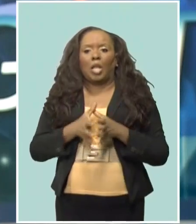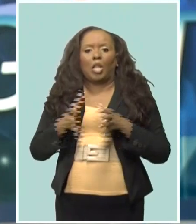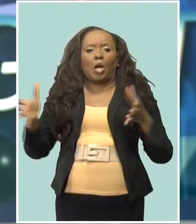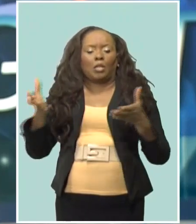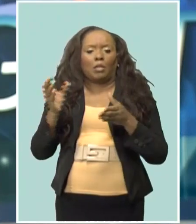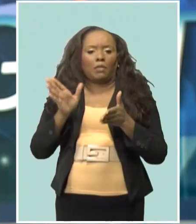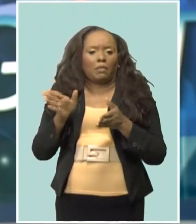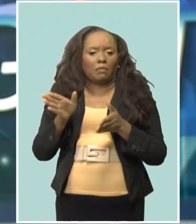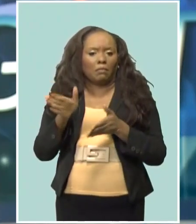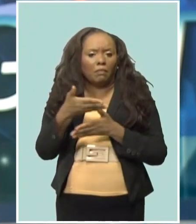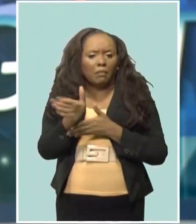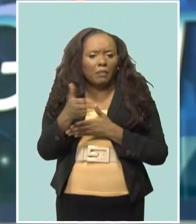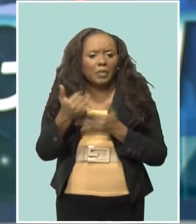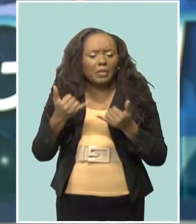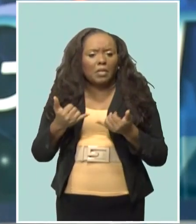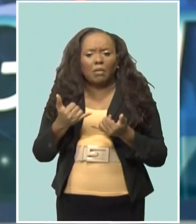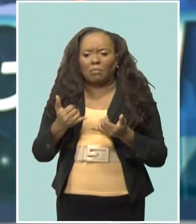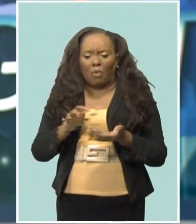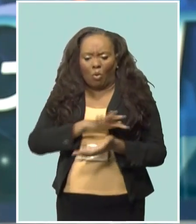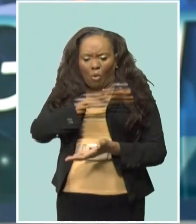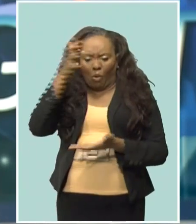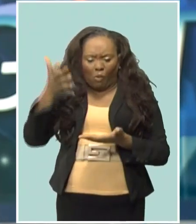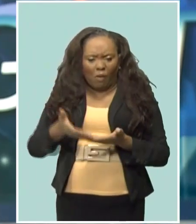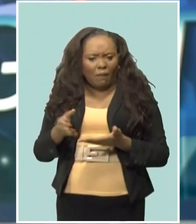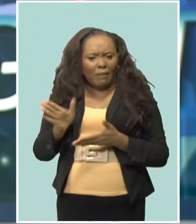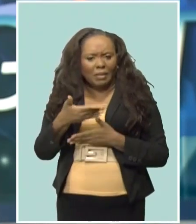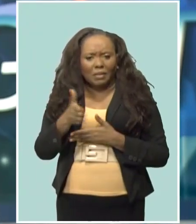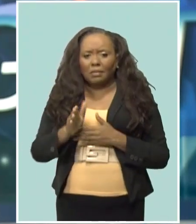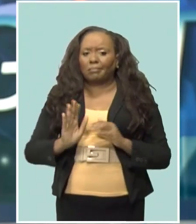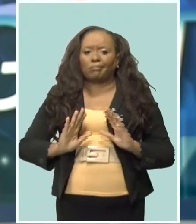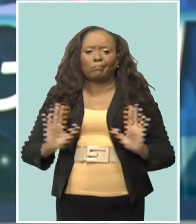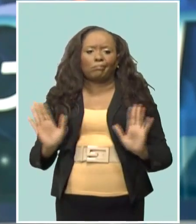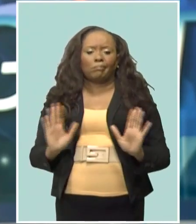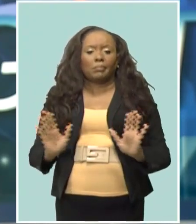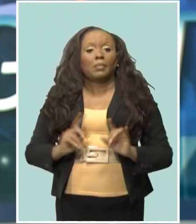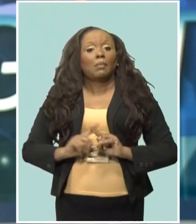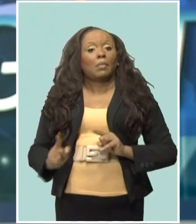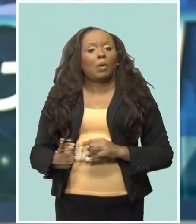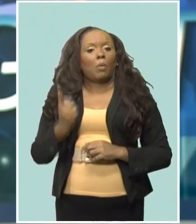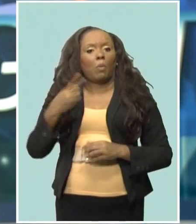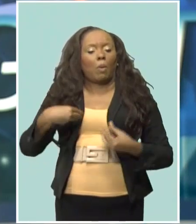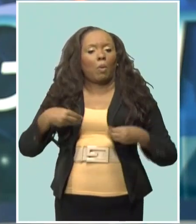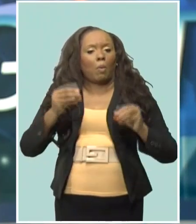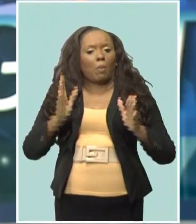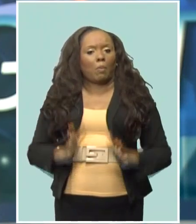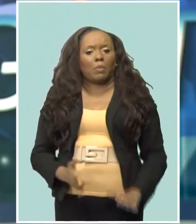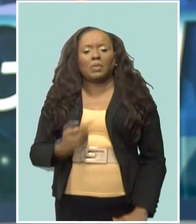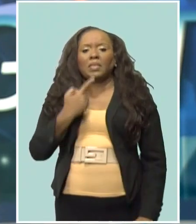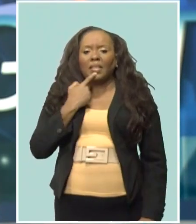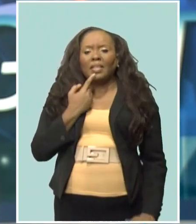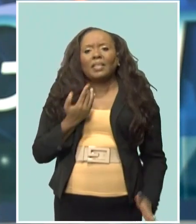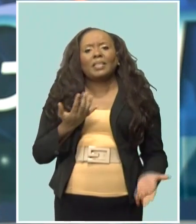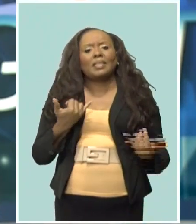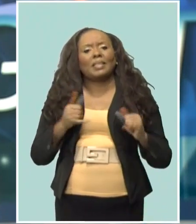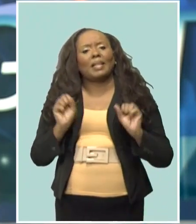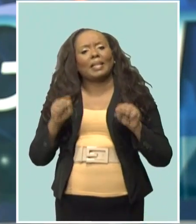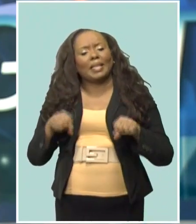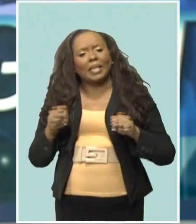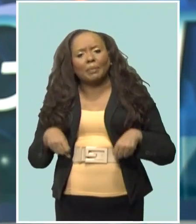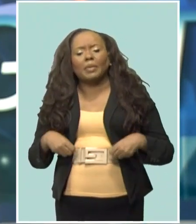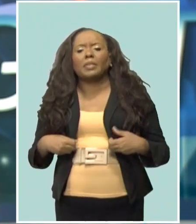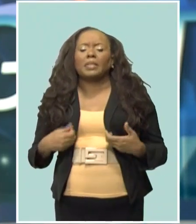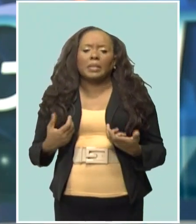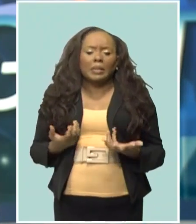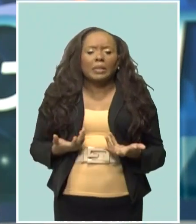all. However, at least one vendor says he has been able to break even despite the downturn. Rachel Agard visited